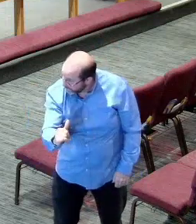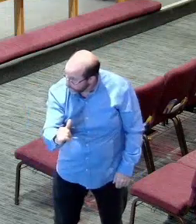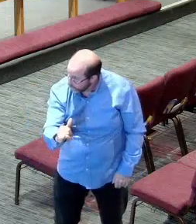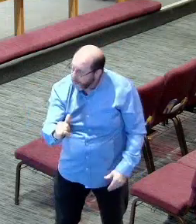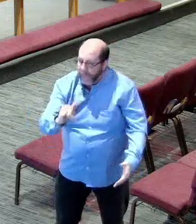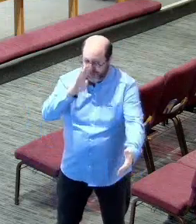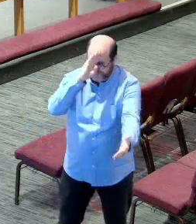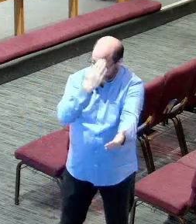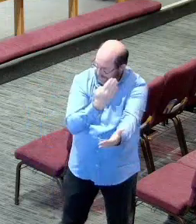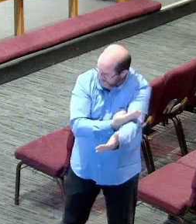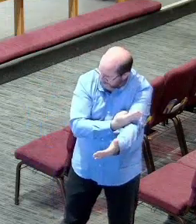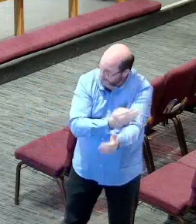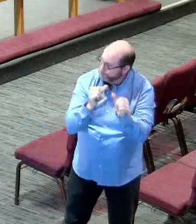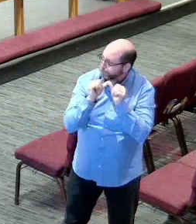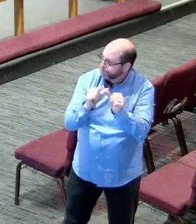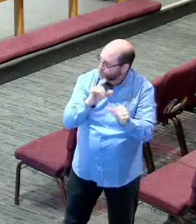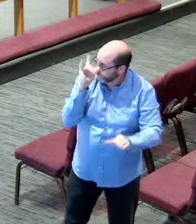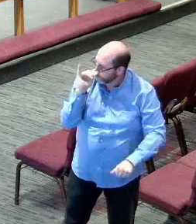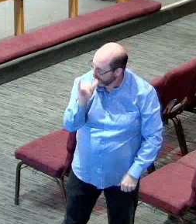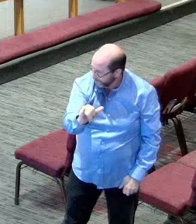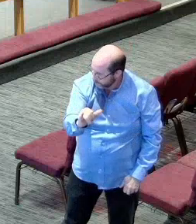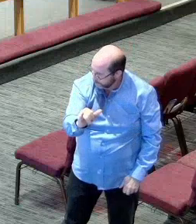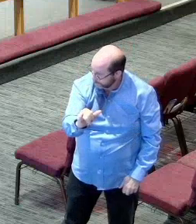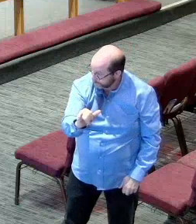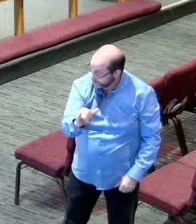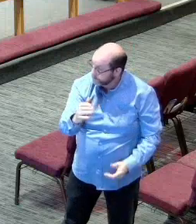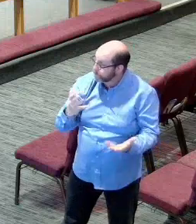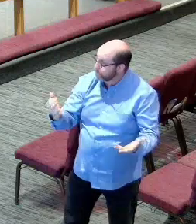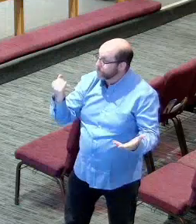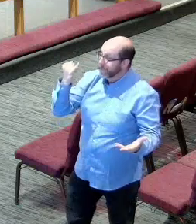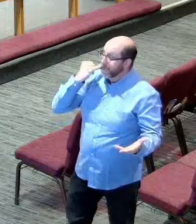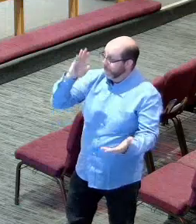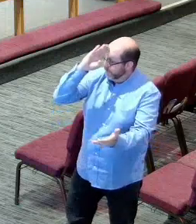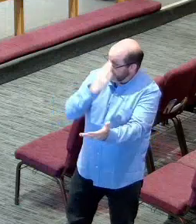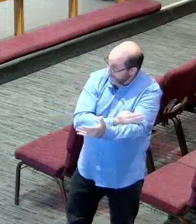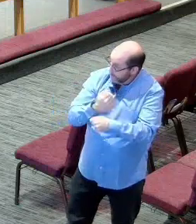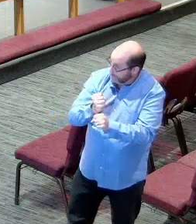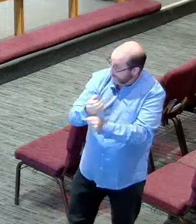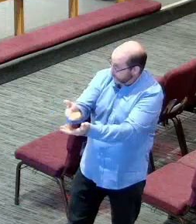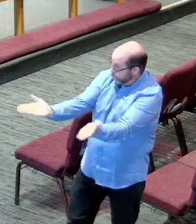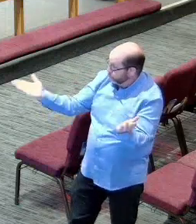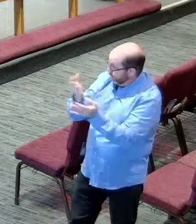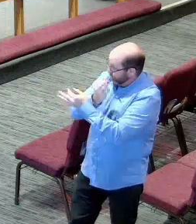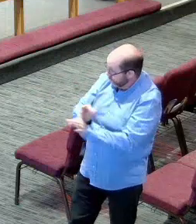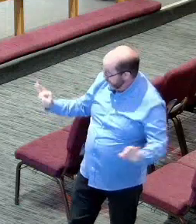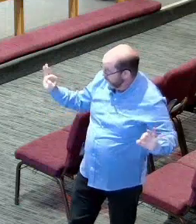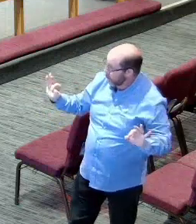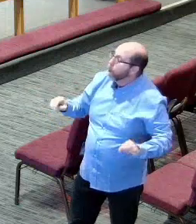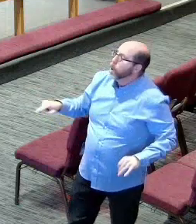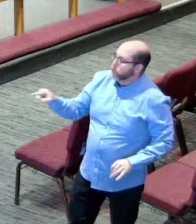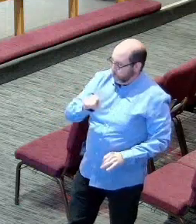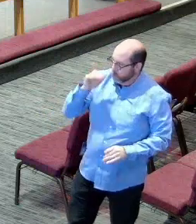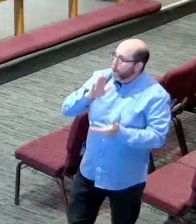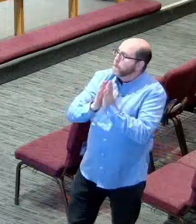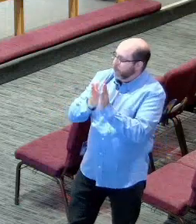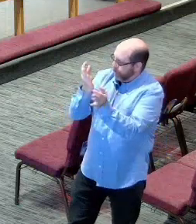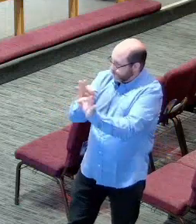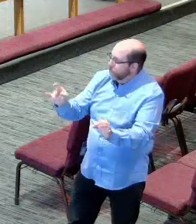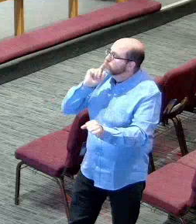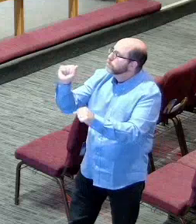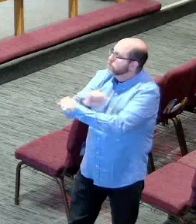son remains forever. So if the son sets you free, you will be free